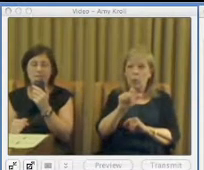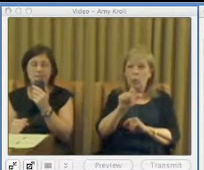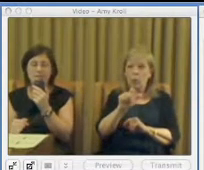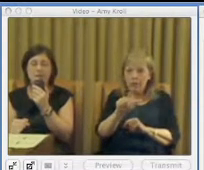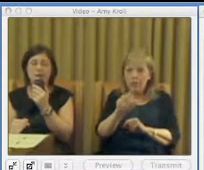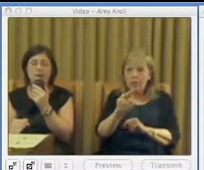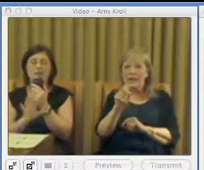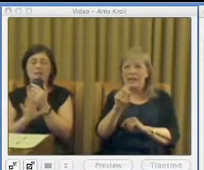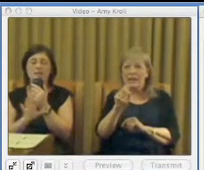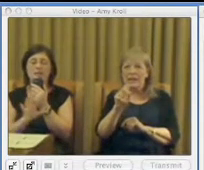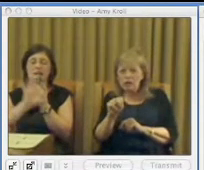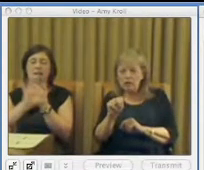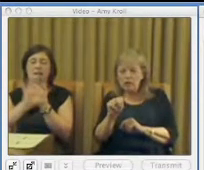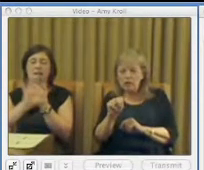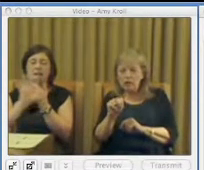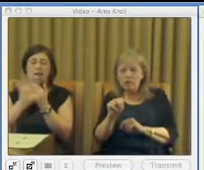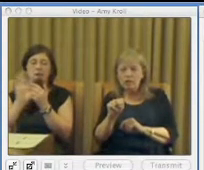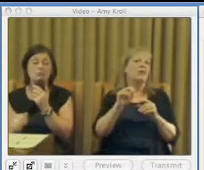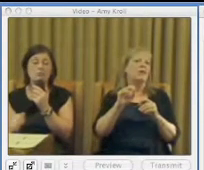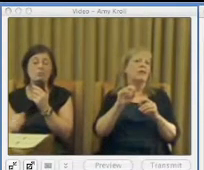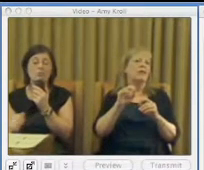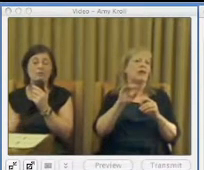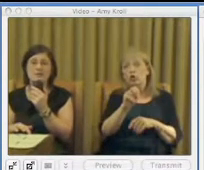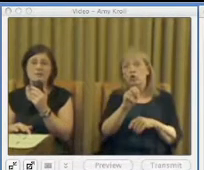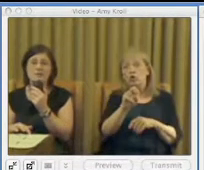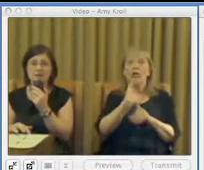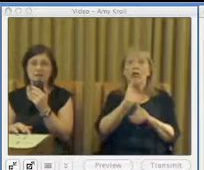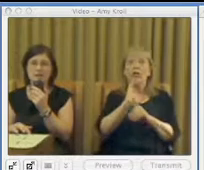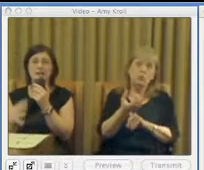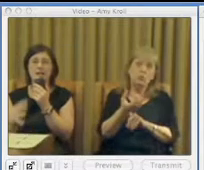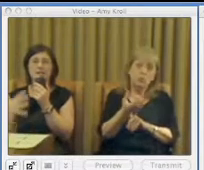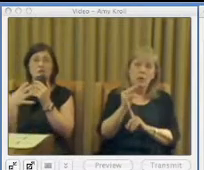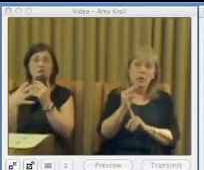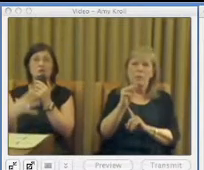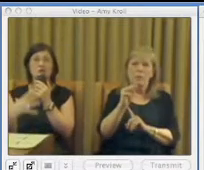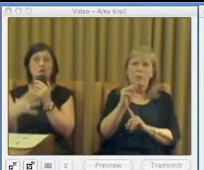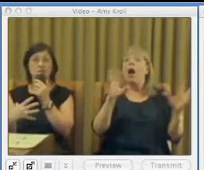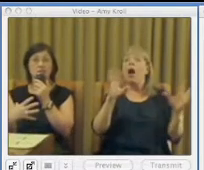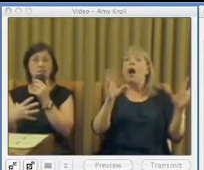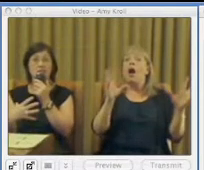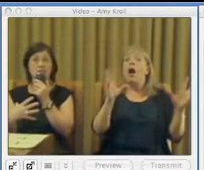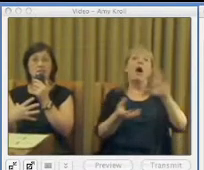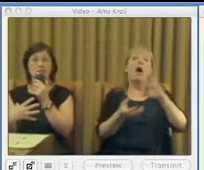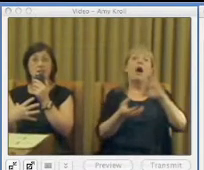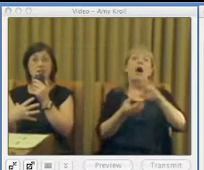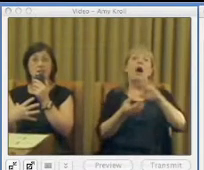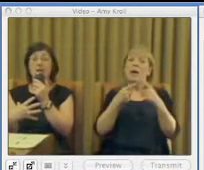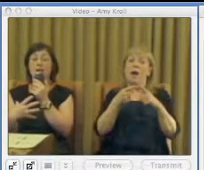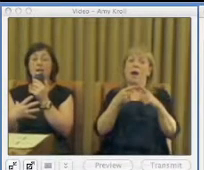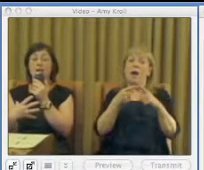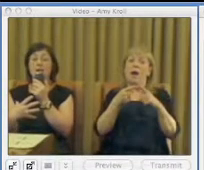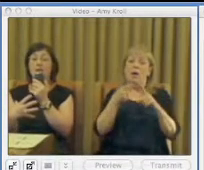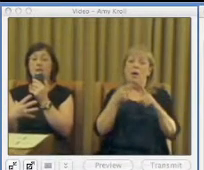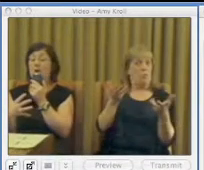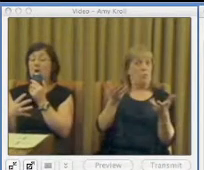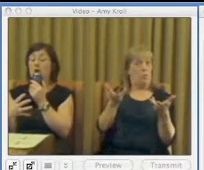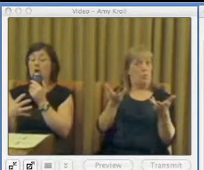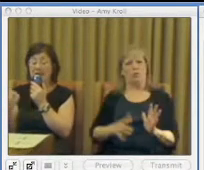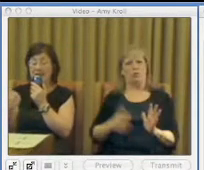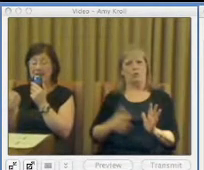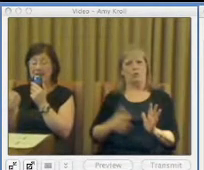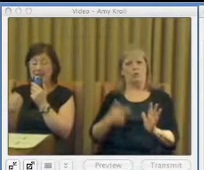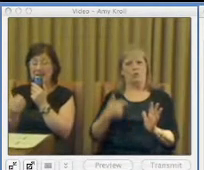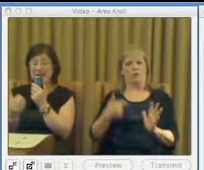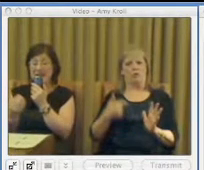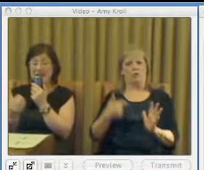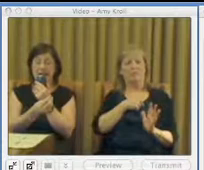intercultural mediation. But effectively, what they're all referring to is the fact that as interpreters, we